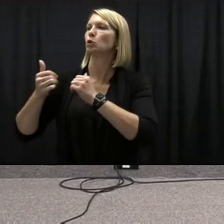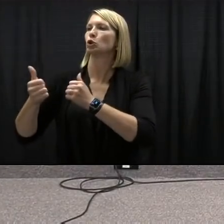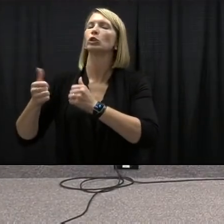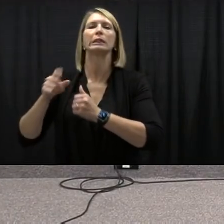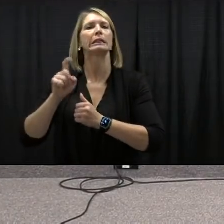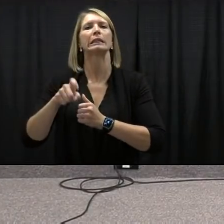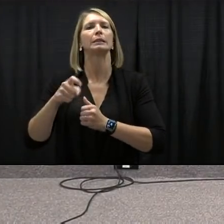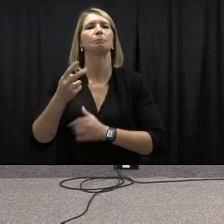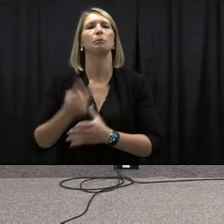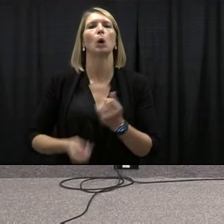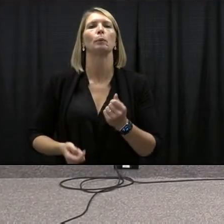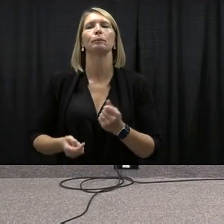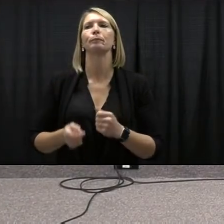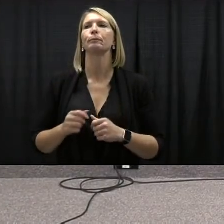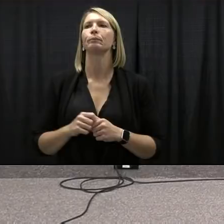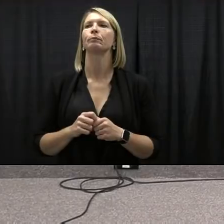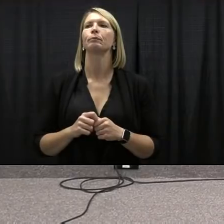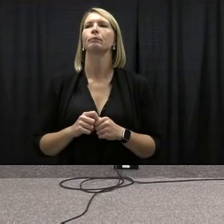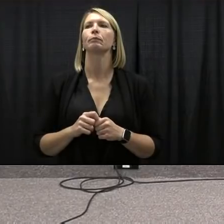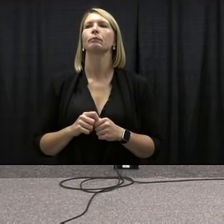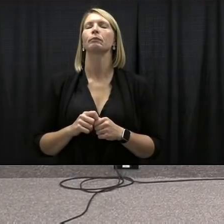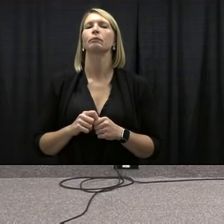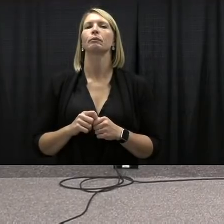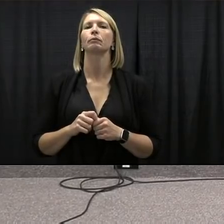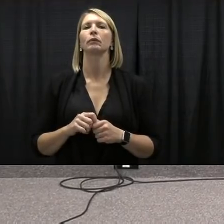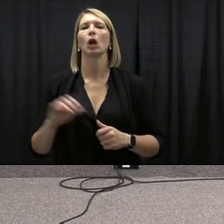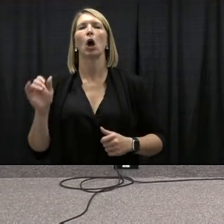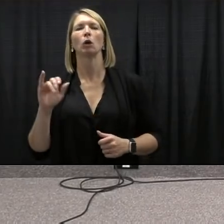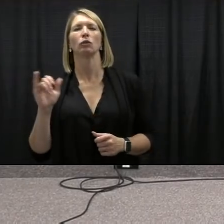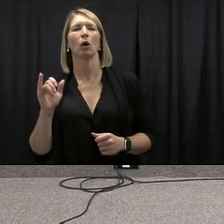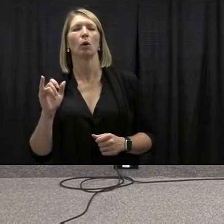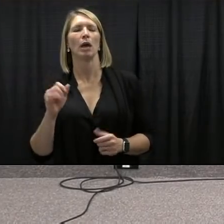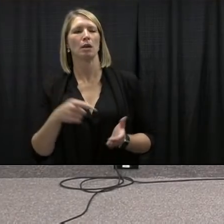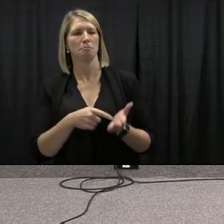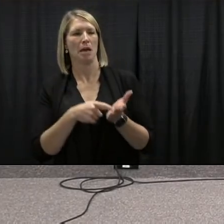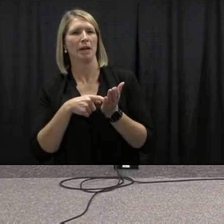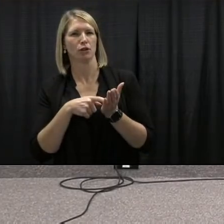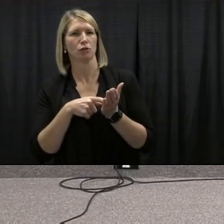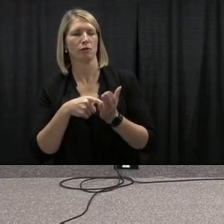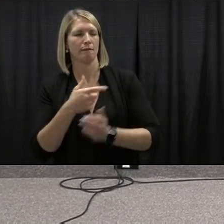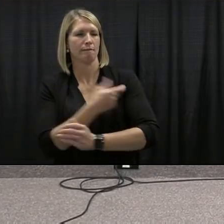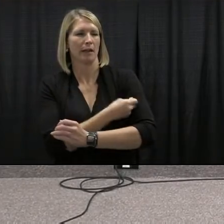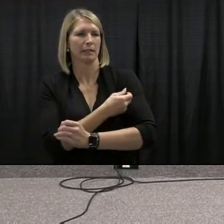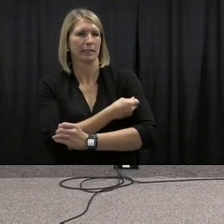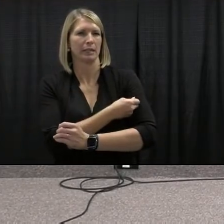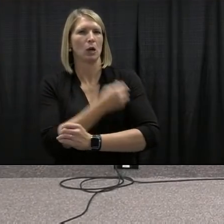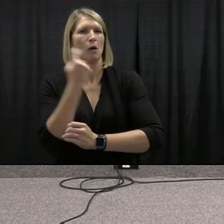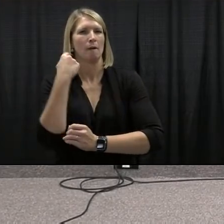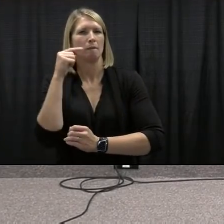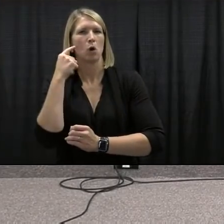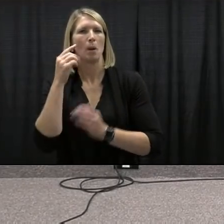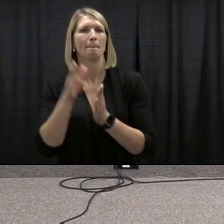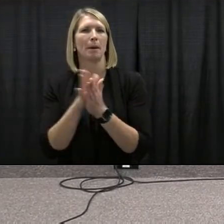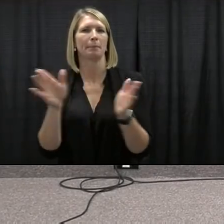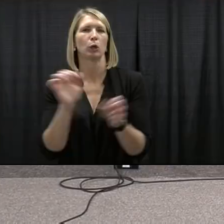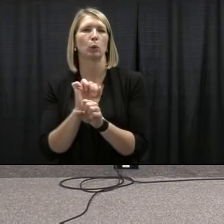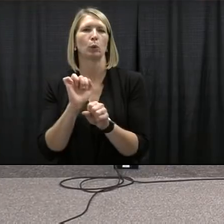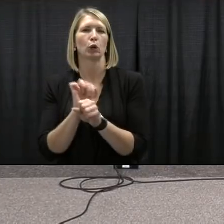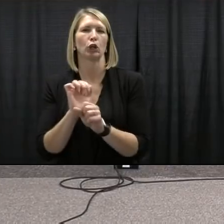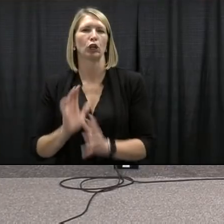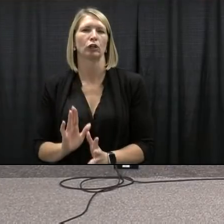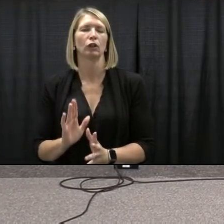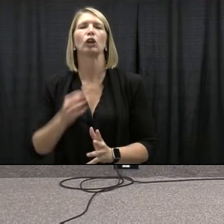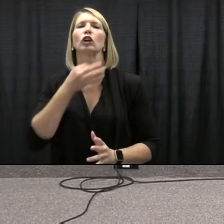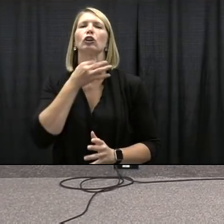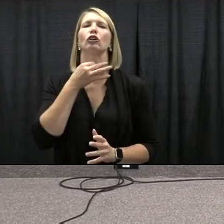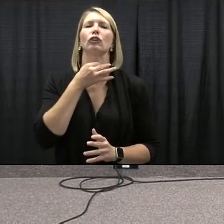And a question about mandatory vaccines for public workers. What have the discussions been so far? Are unions